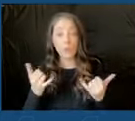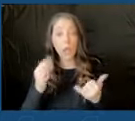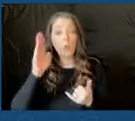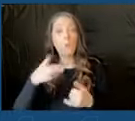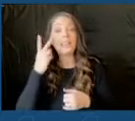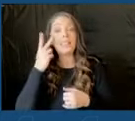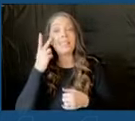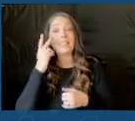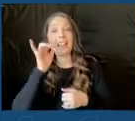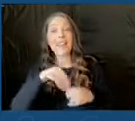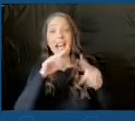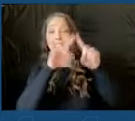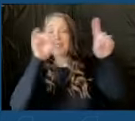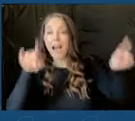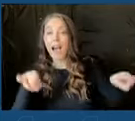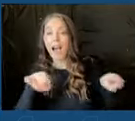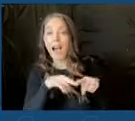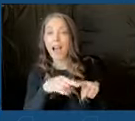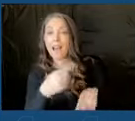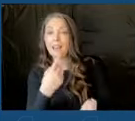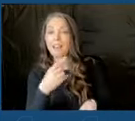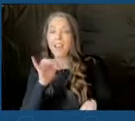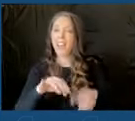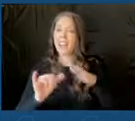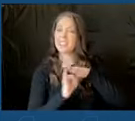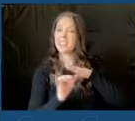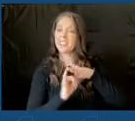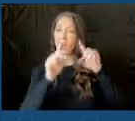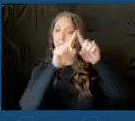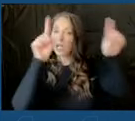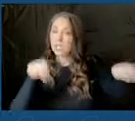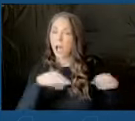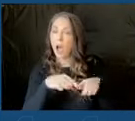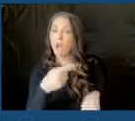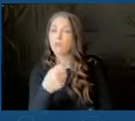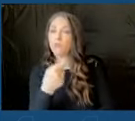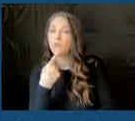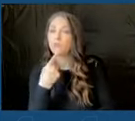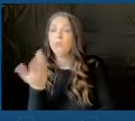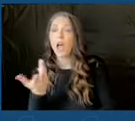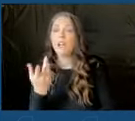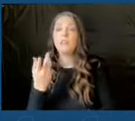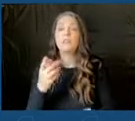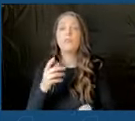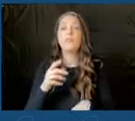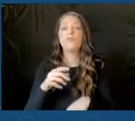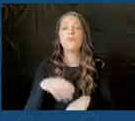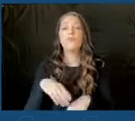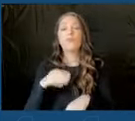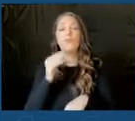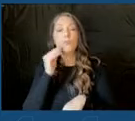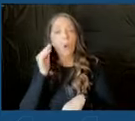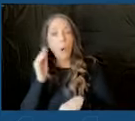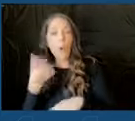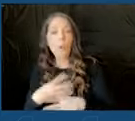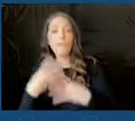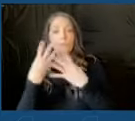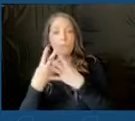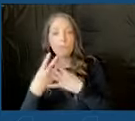signs. This is our subway sign. So places like shelters, correctional facilities, detention centers, and yes, mass